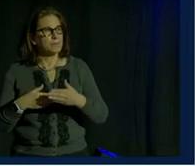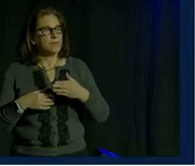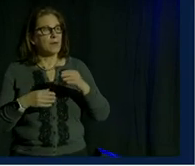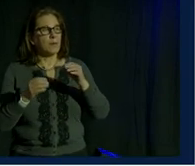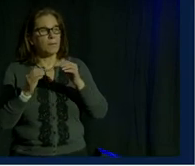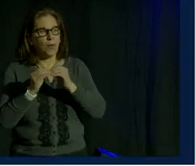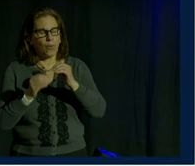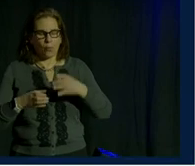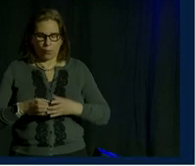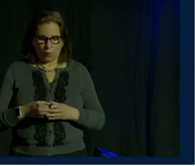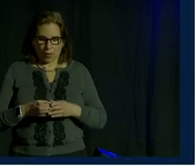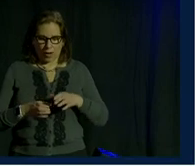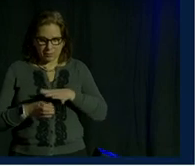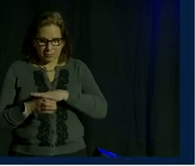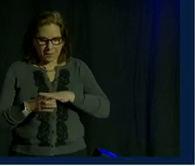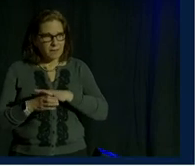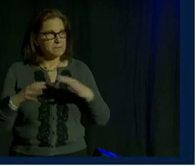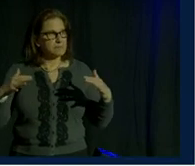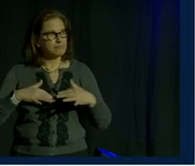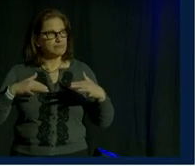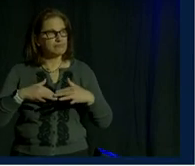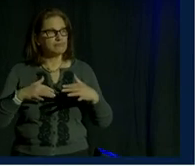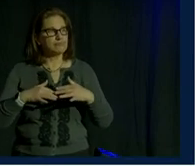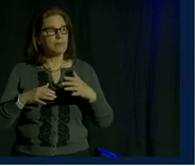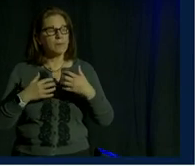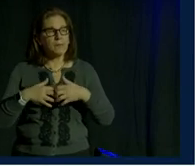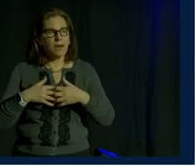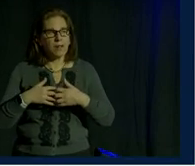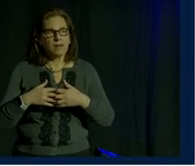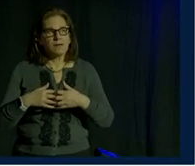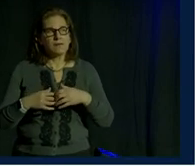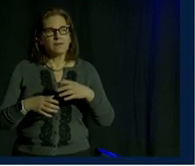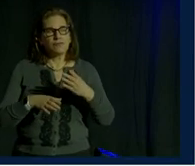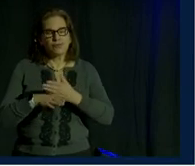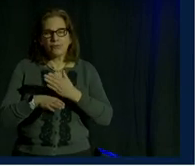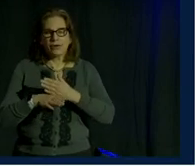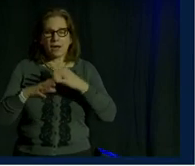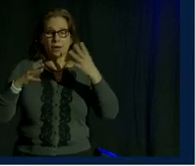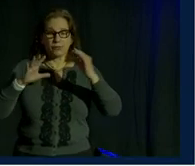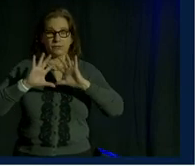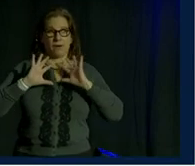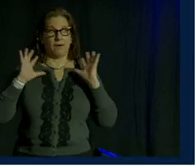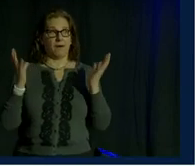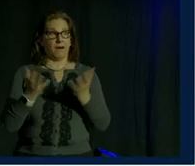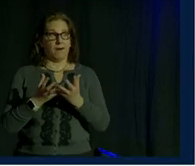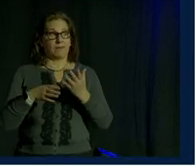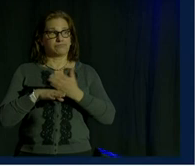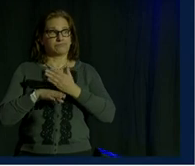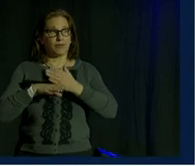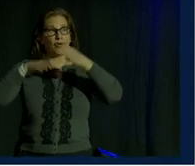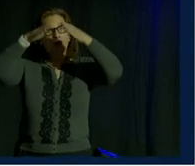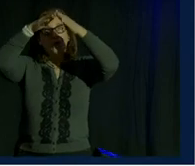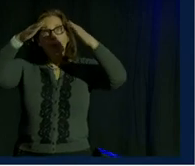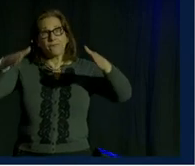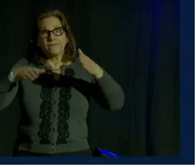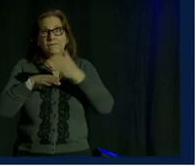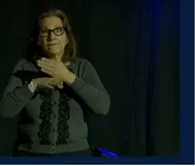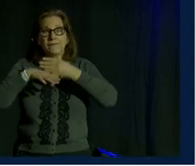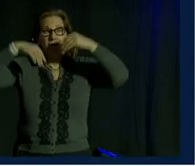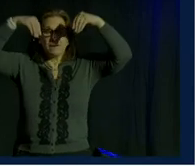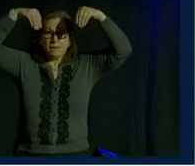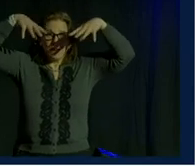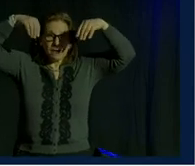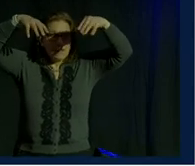core spaces, upgraded mechanical systems, restoration of the exterior, new roofing, new